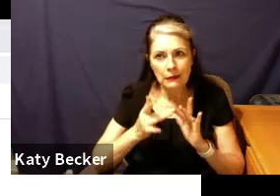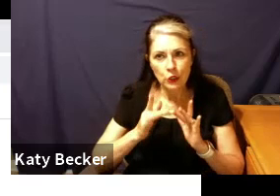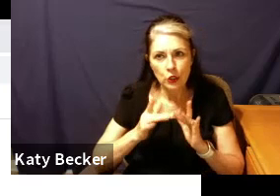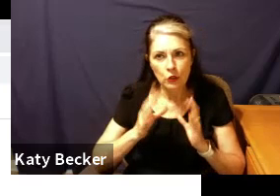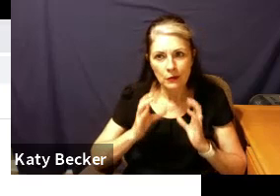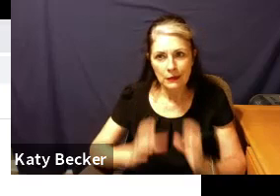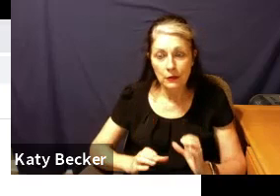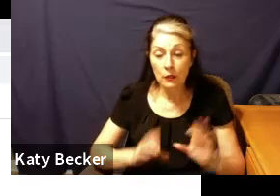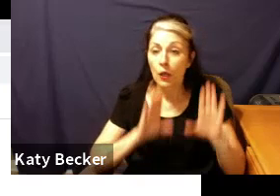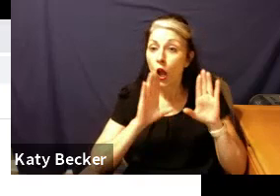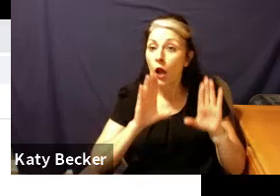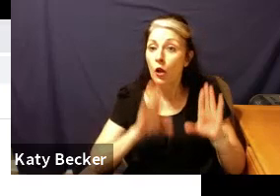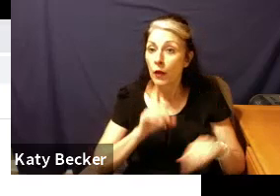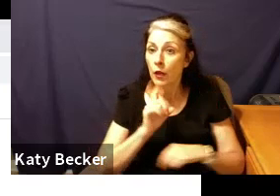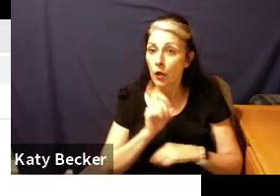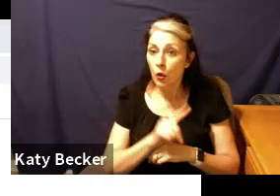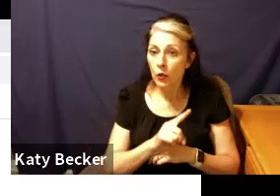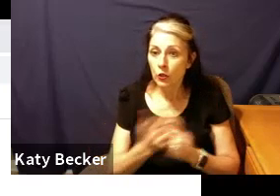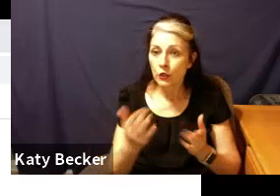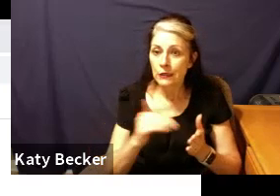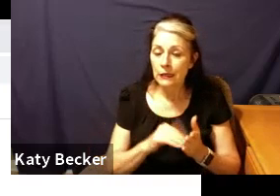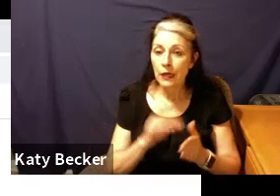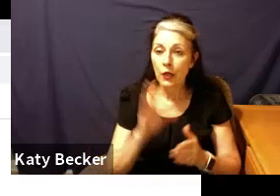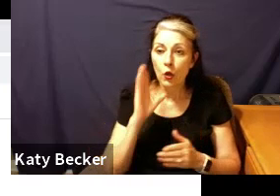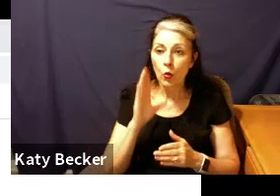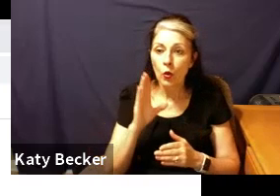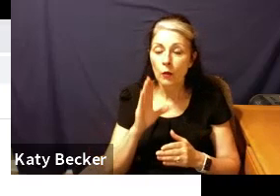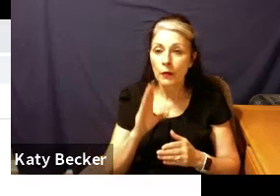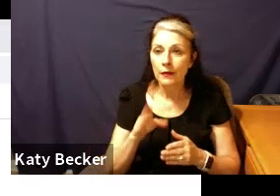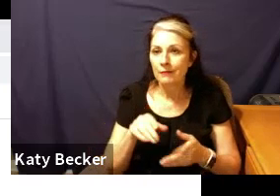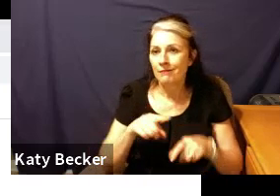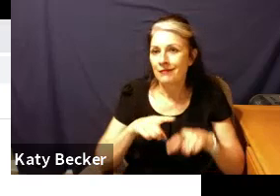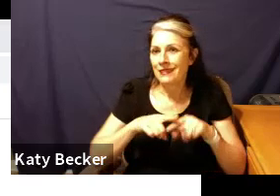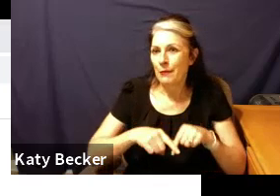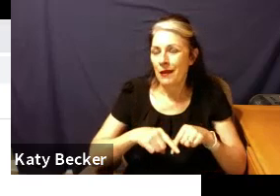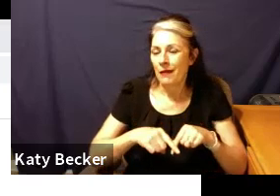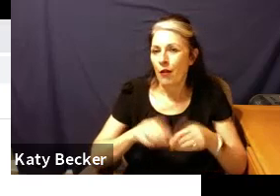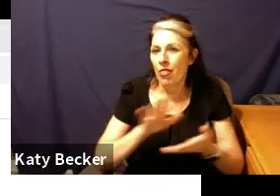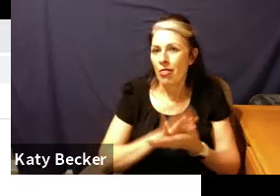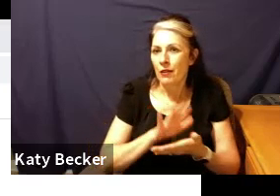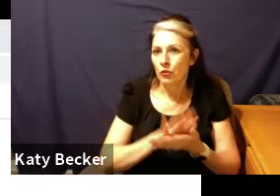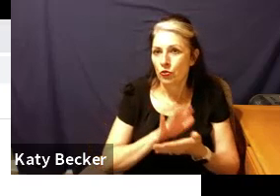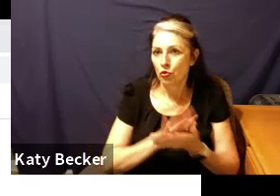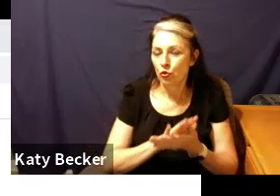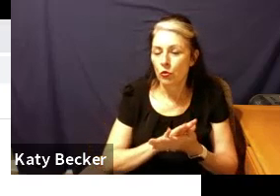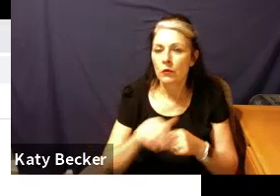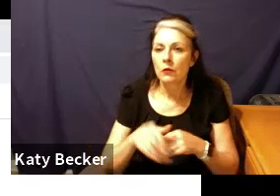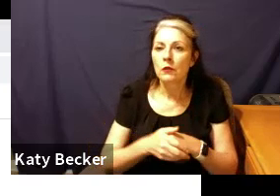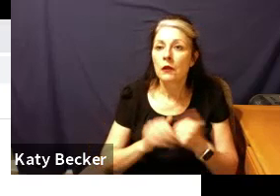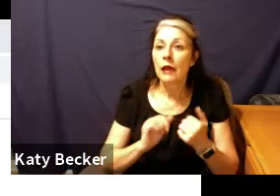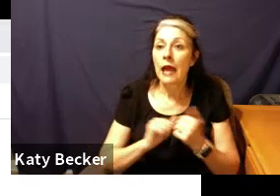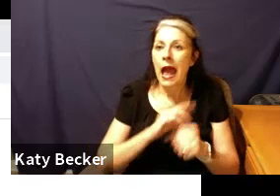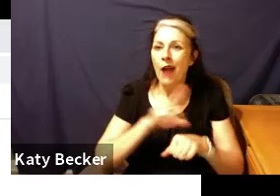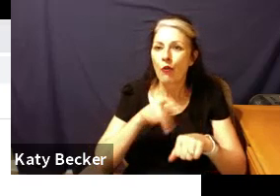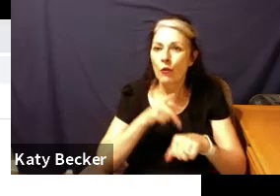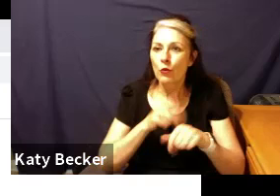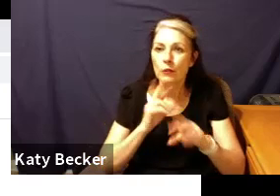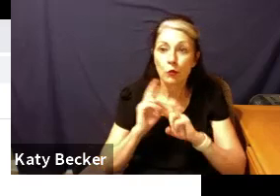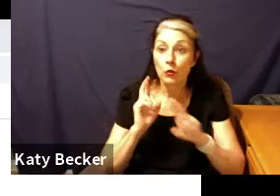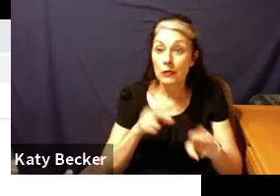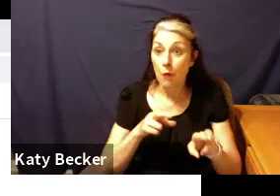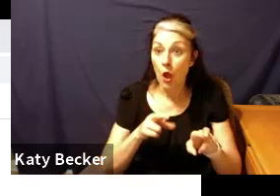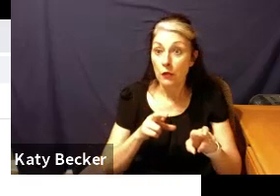That's a great question. Again, that will be site-based on how how the principal responds to